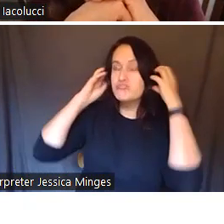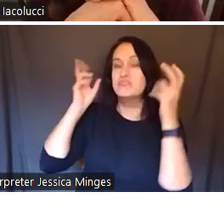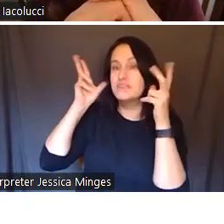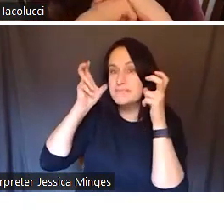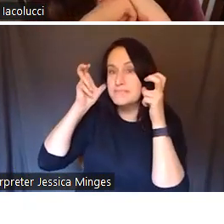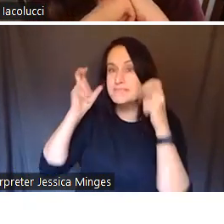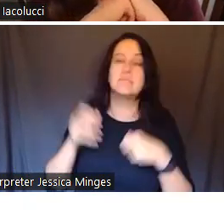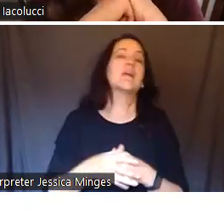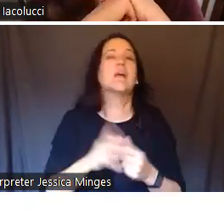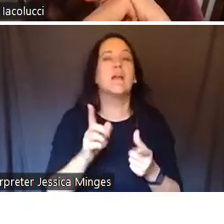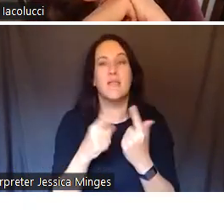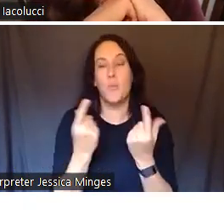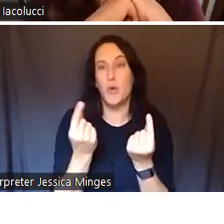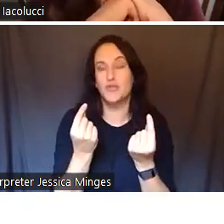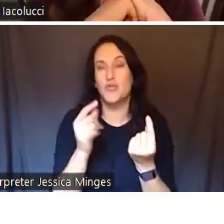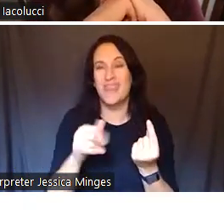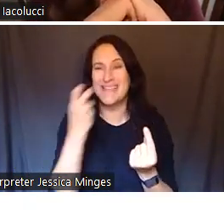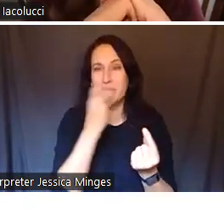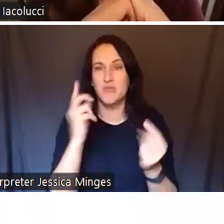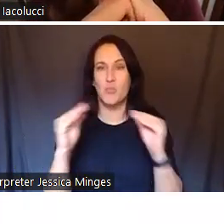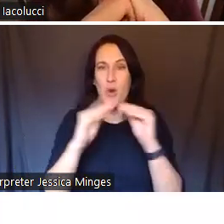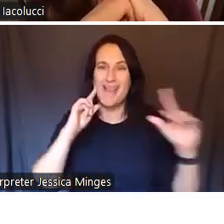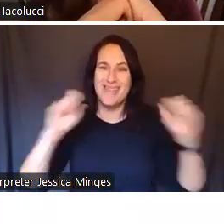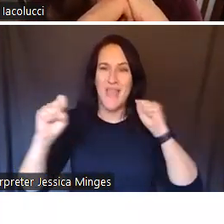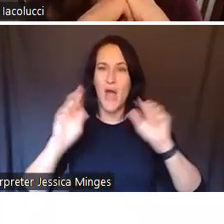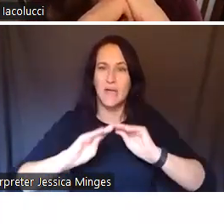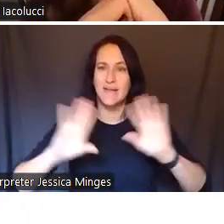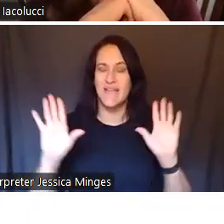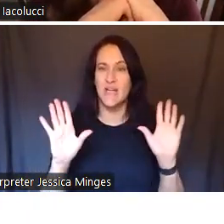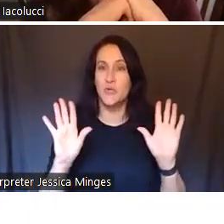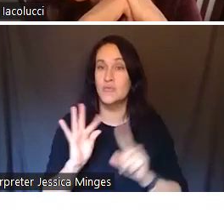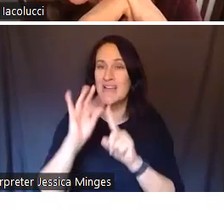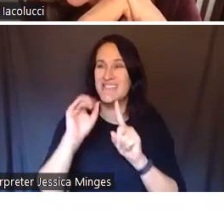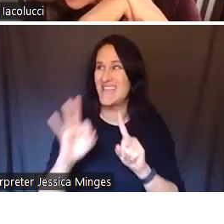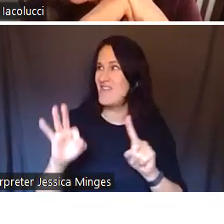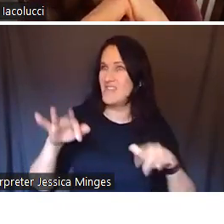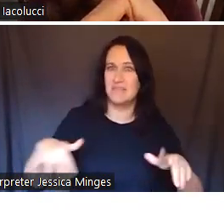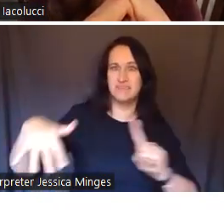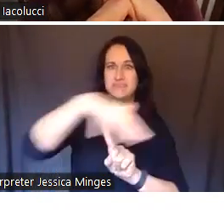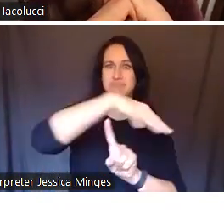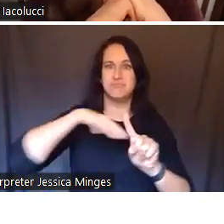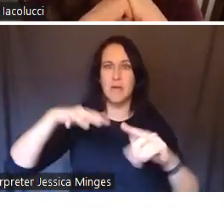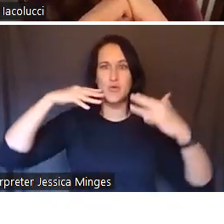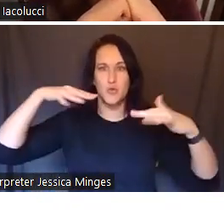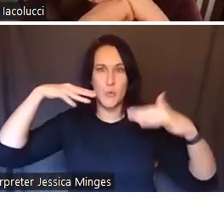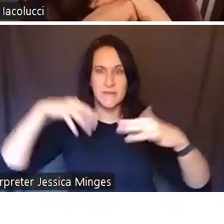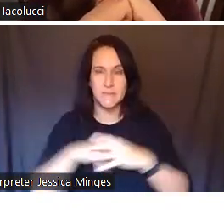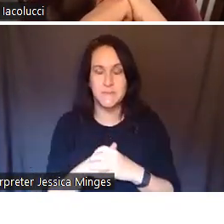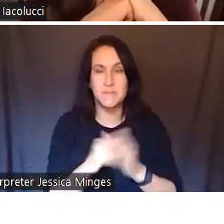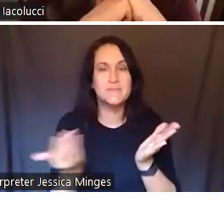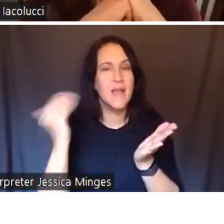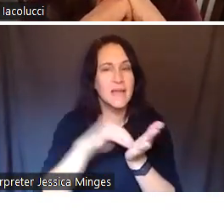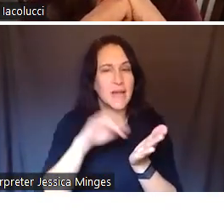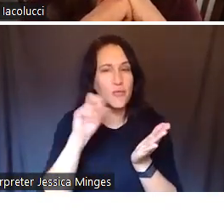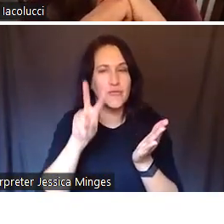it does is it makes speech louder and clearer, especially if you're in a noisy setting. Again, you have to look at